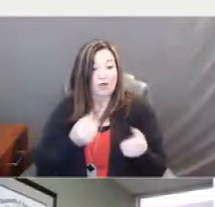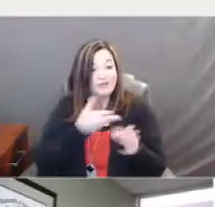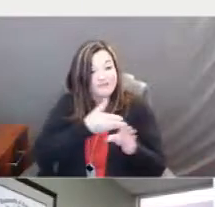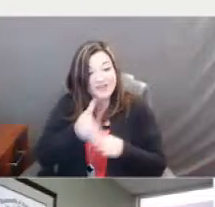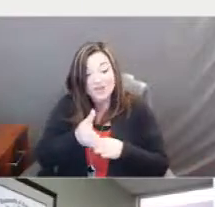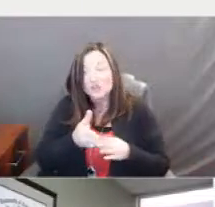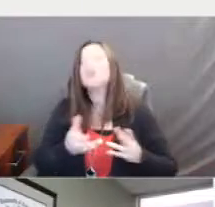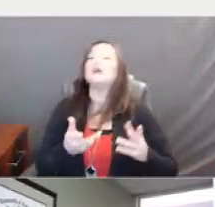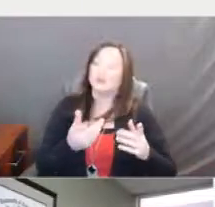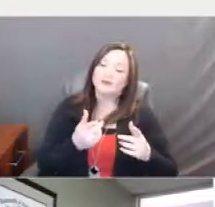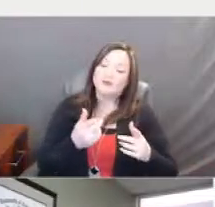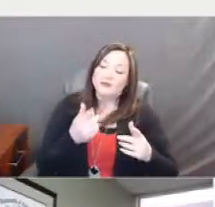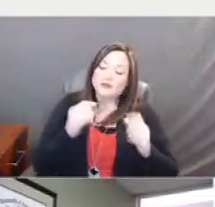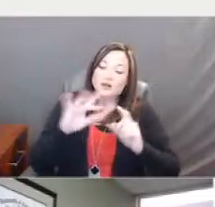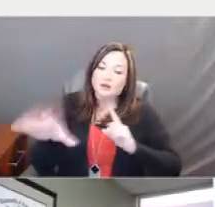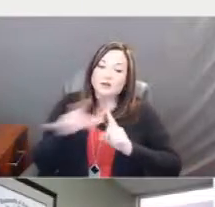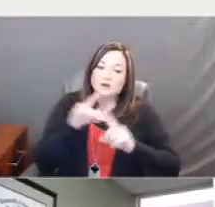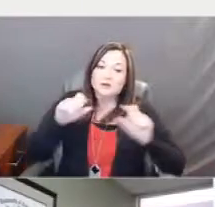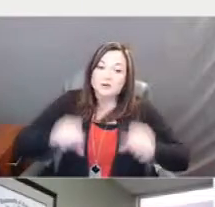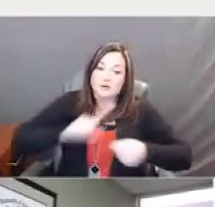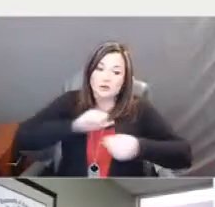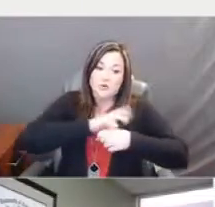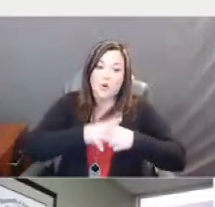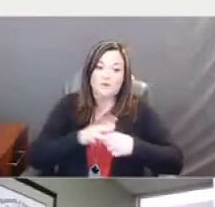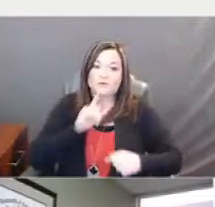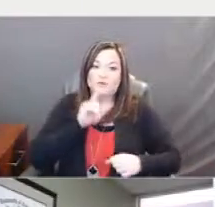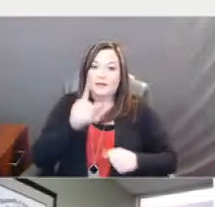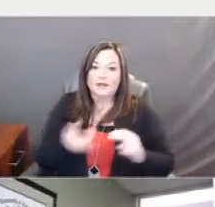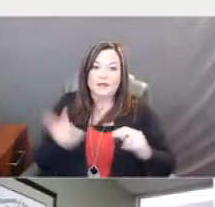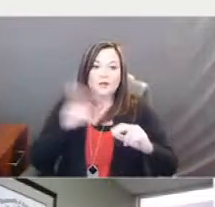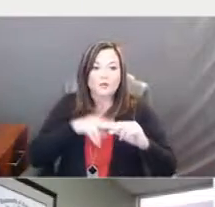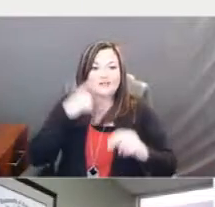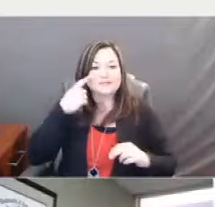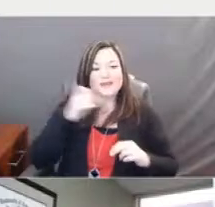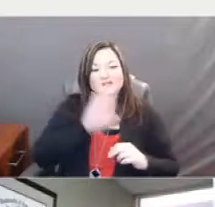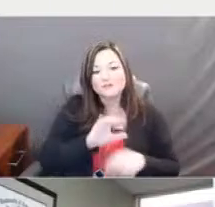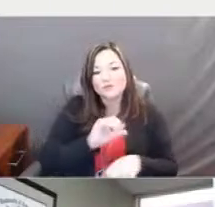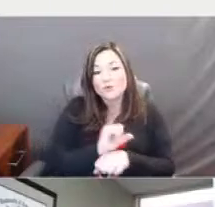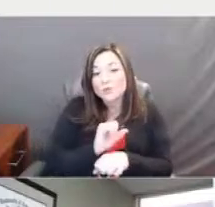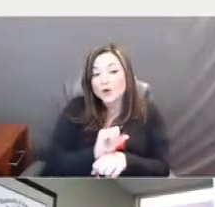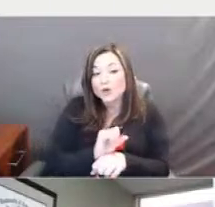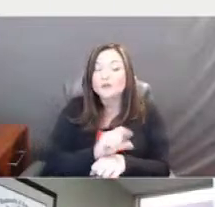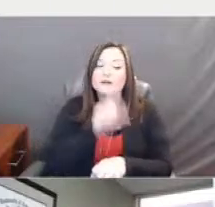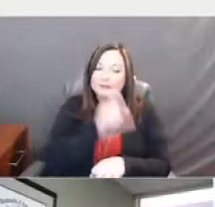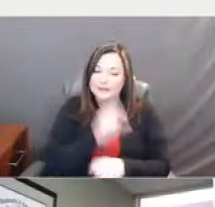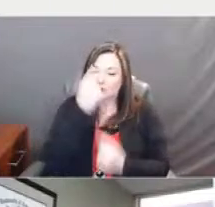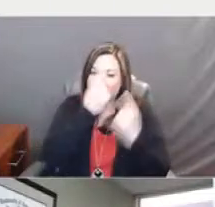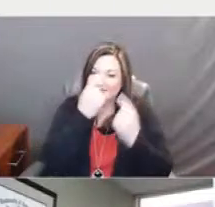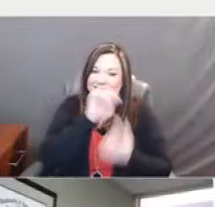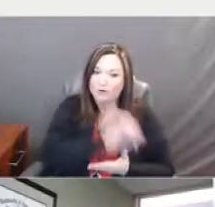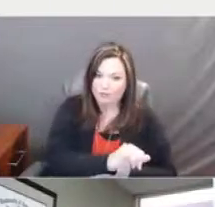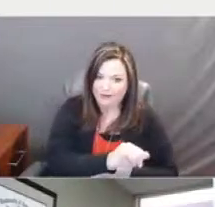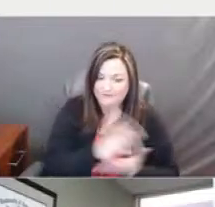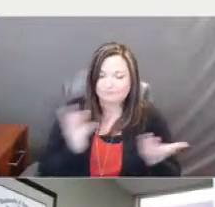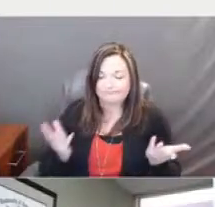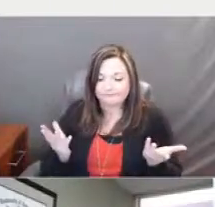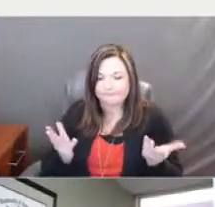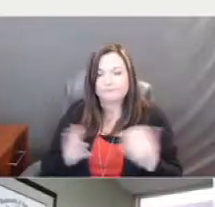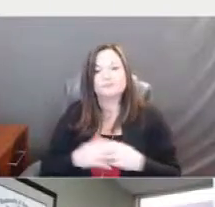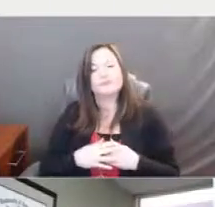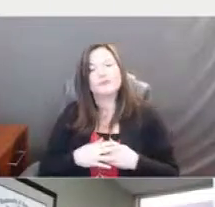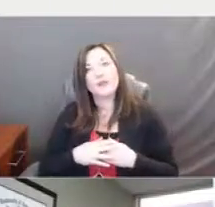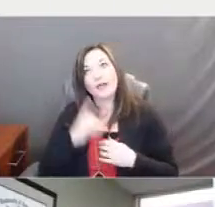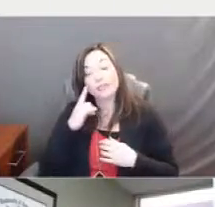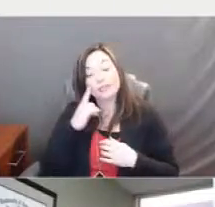is for all of us, but if it's especially increased based on your work, then that would be a factor to consider. So I would say that having